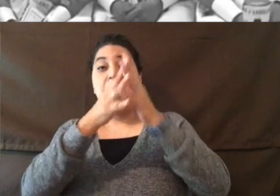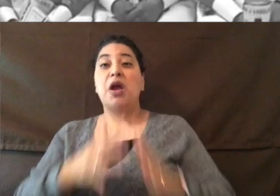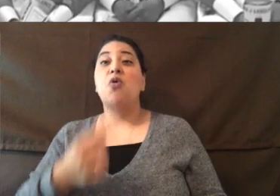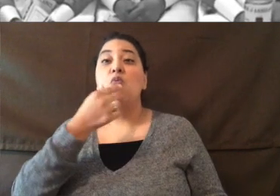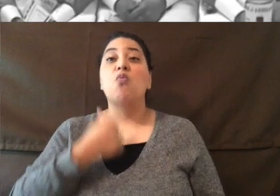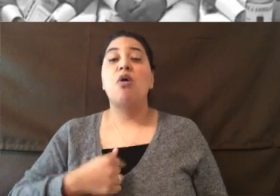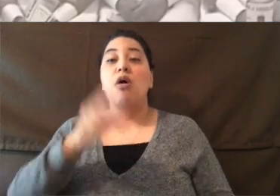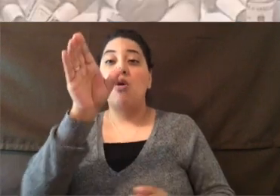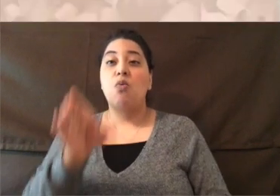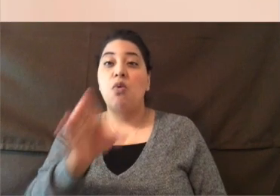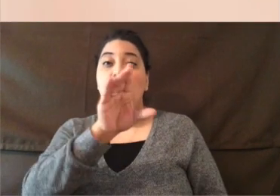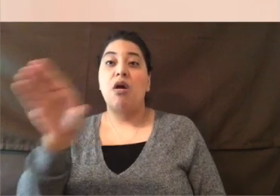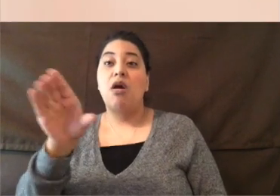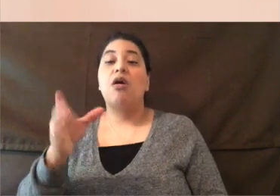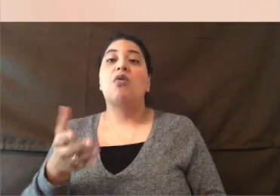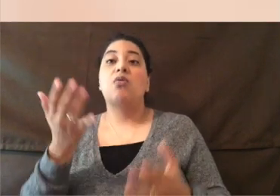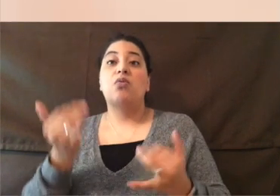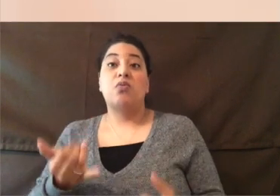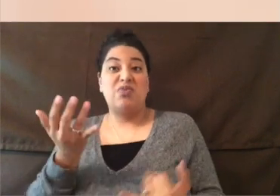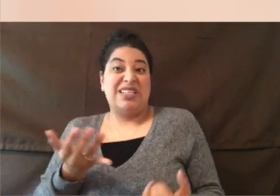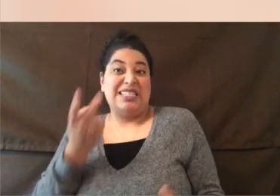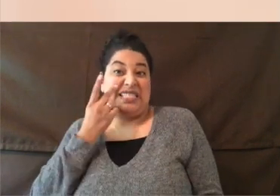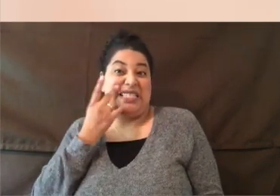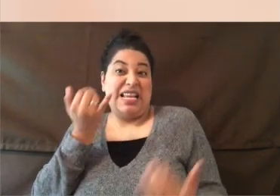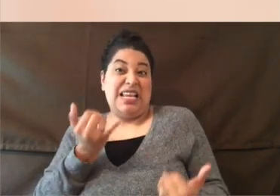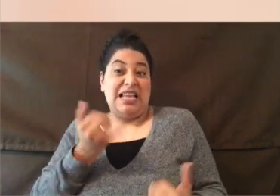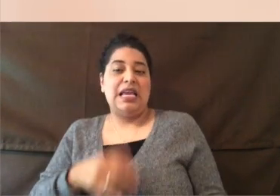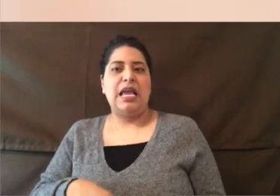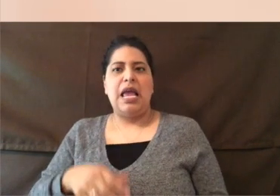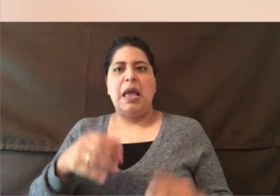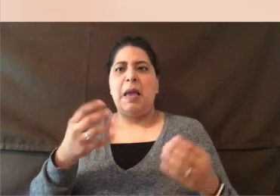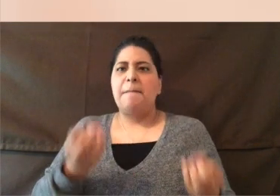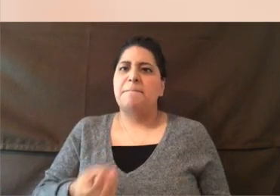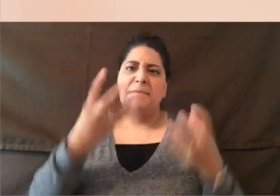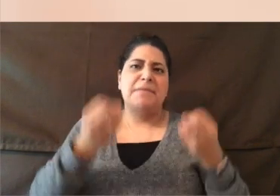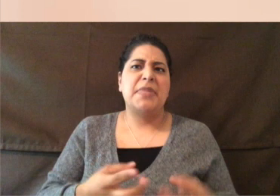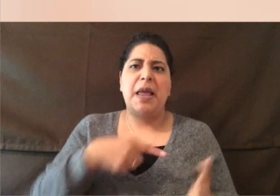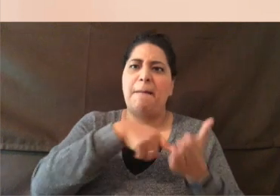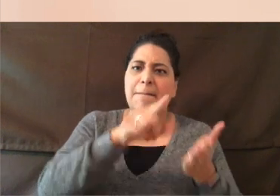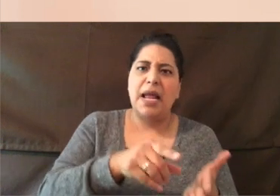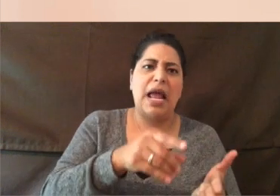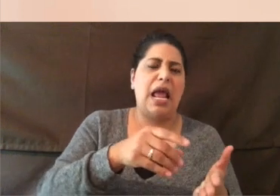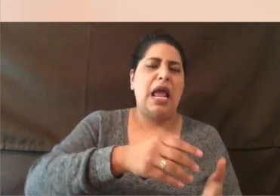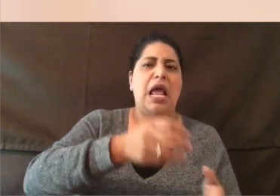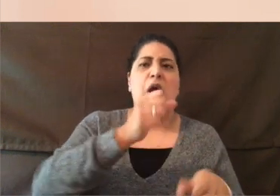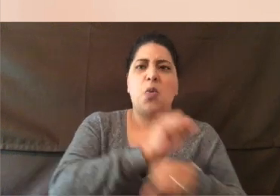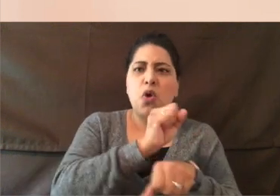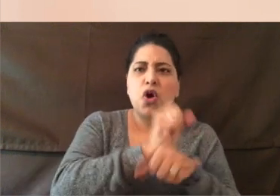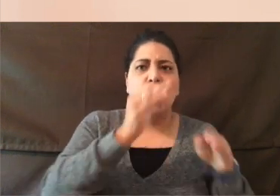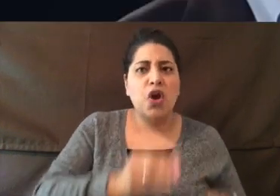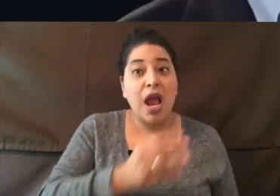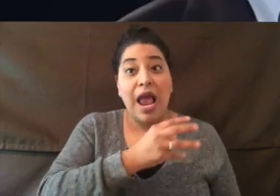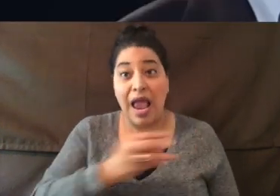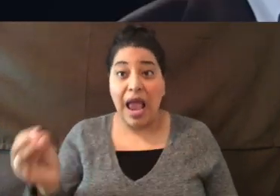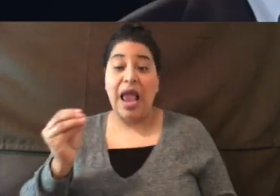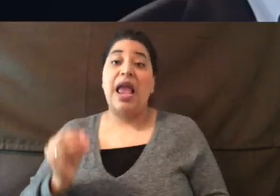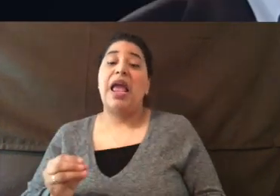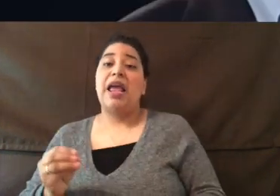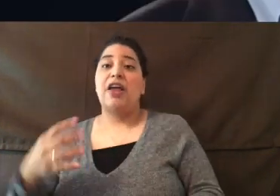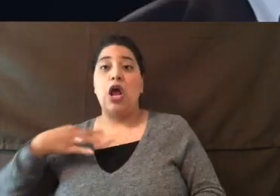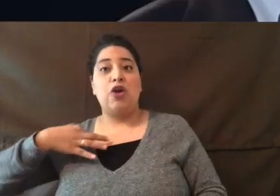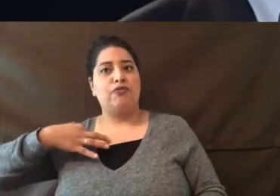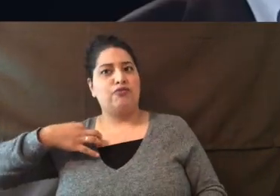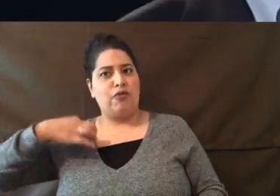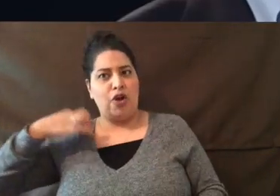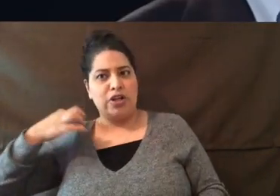up. She made that organization into what it is today. About 30,000 paid employees, over 500,000 volunteers, 500